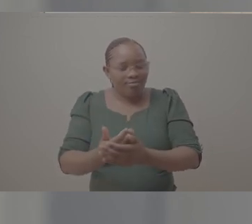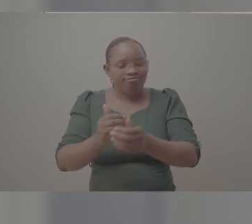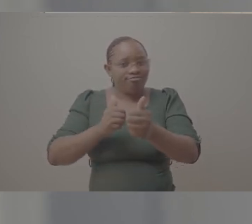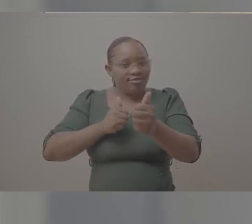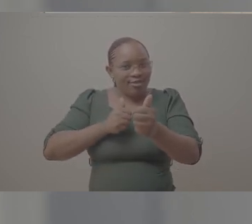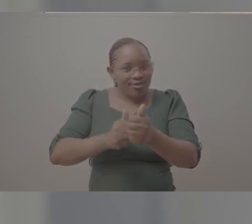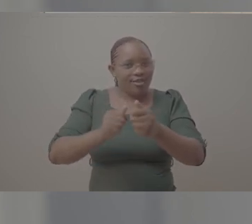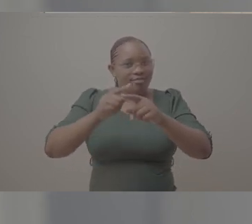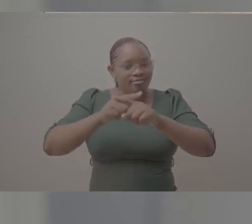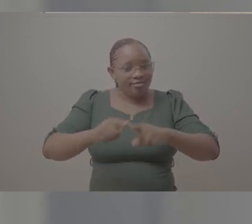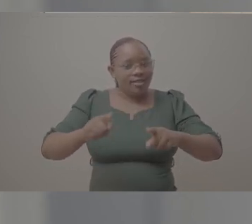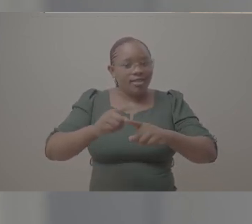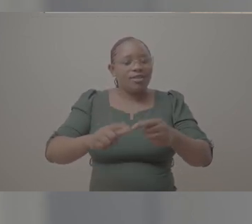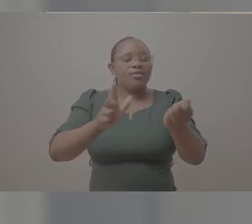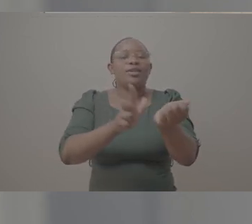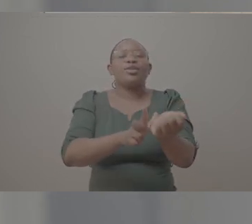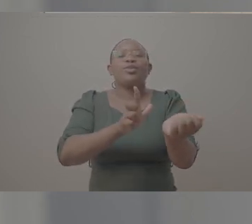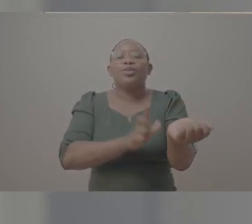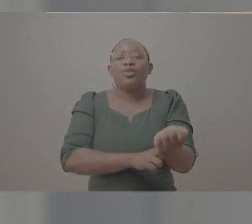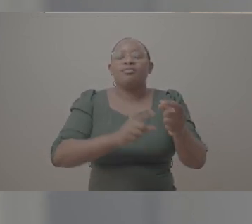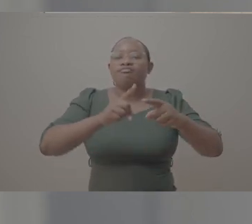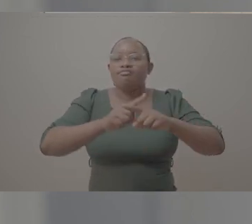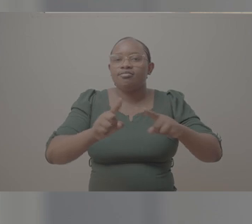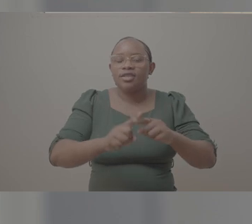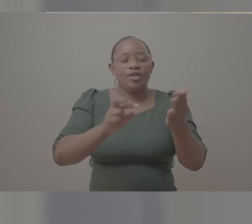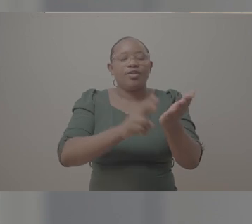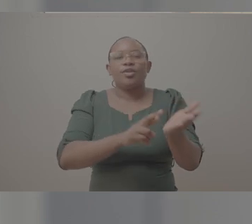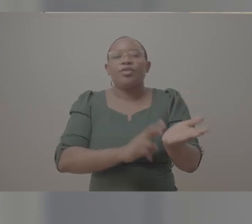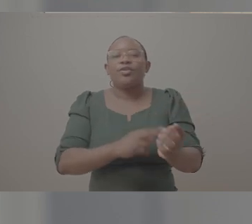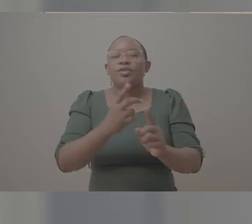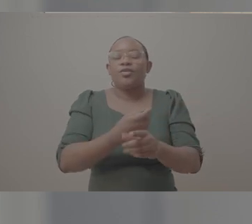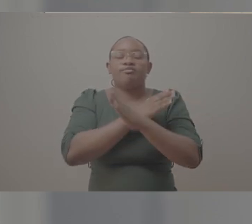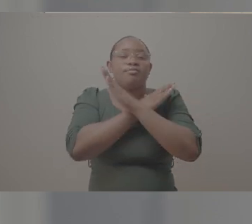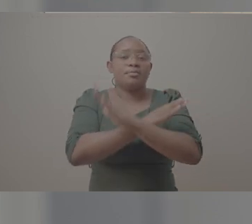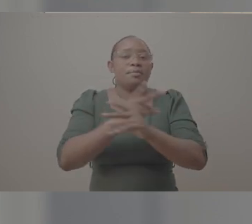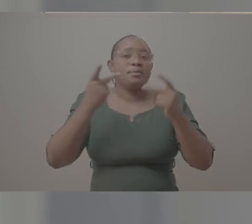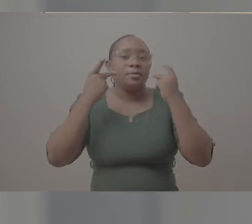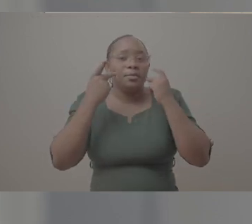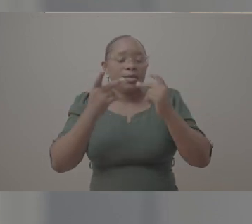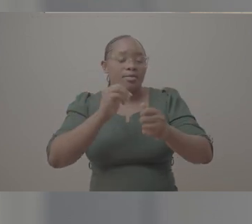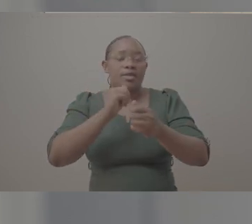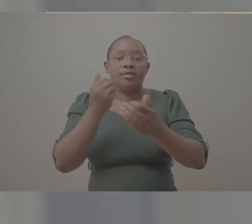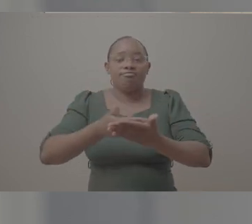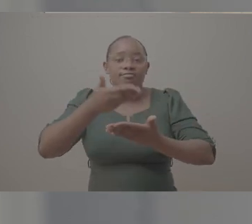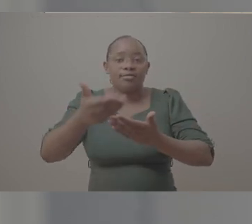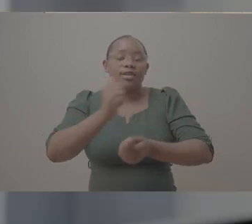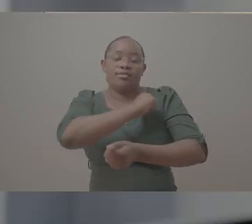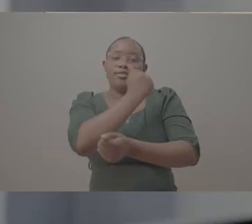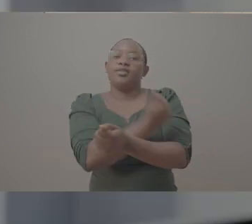operating on the guidelines and rules provided by the Zambia Public Procurement